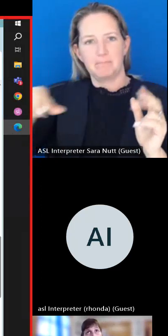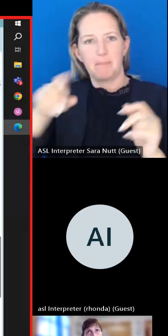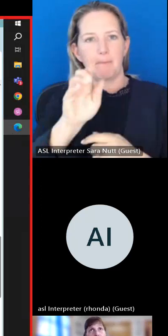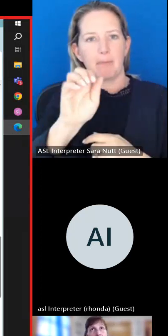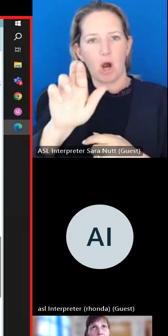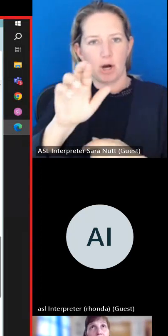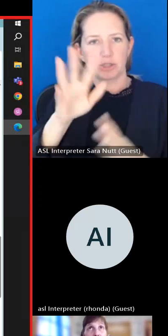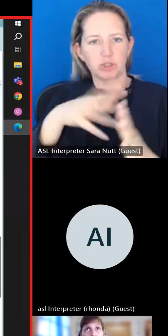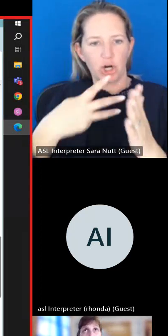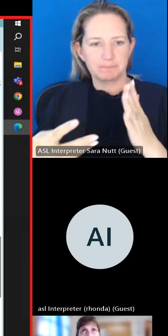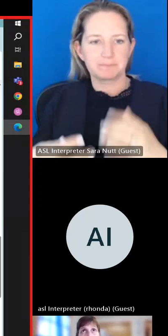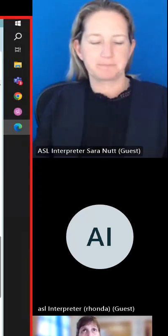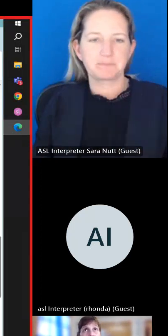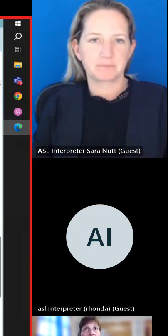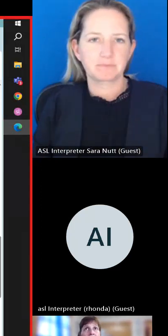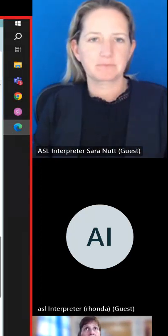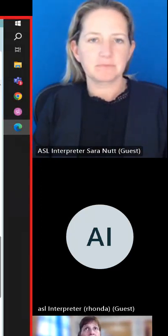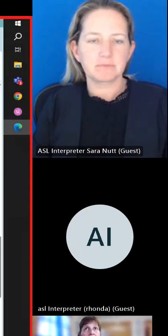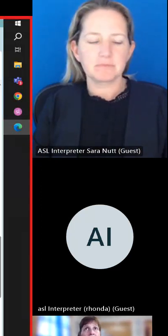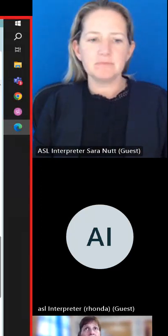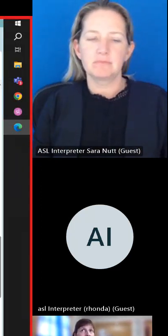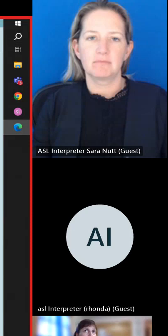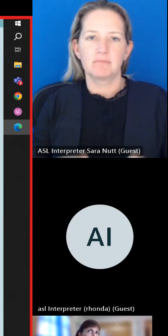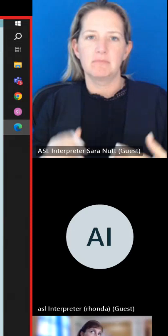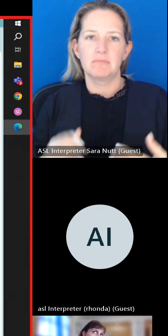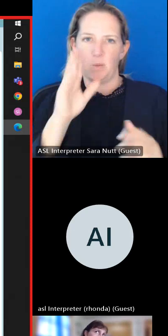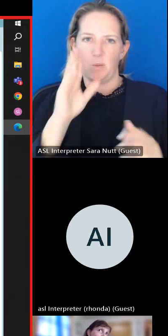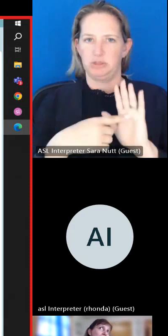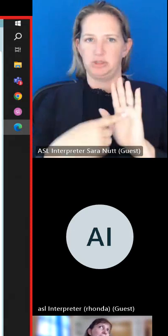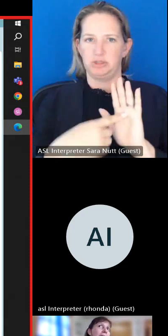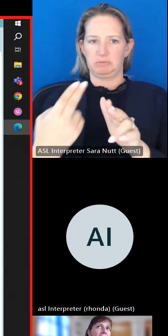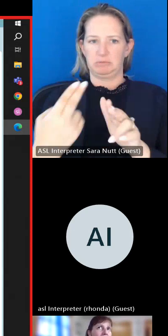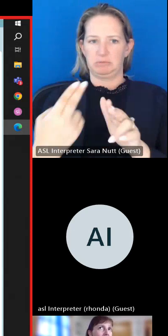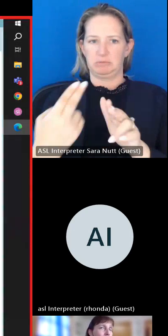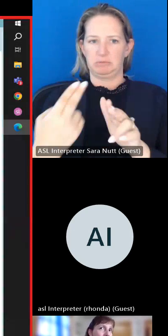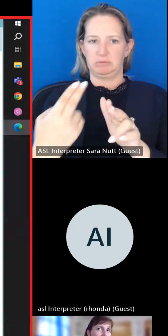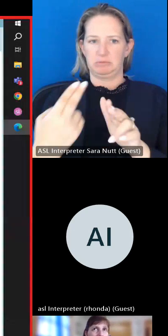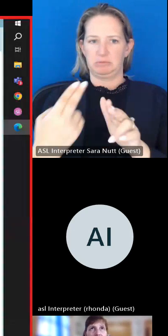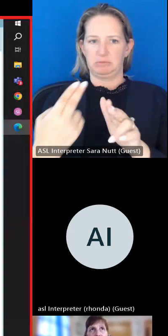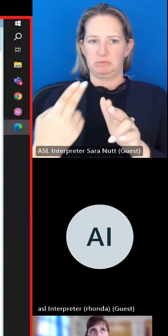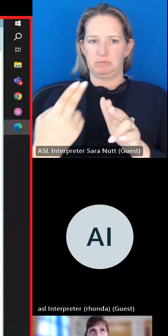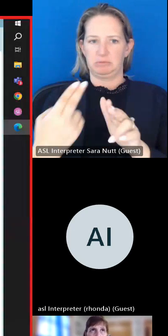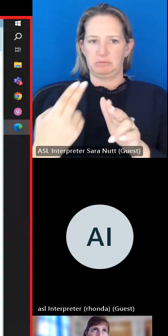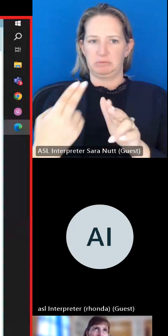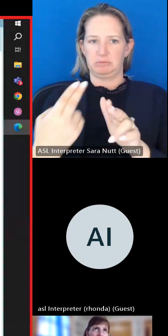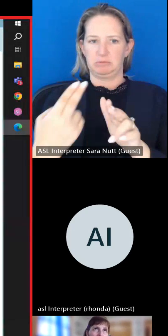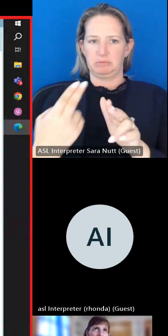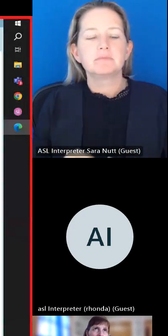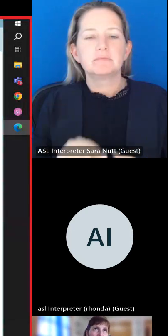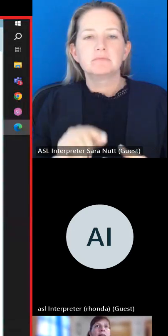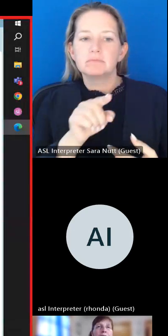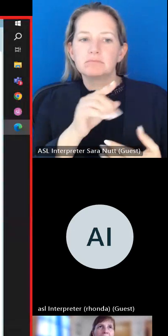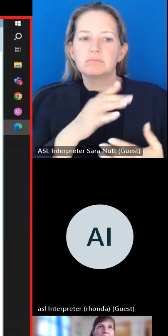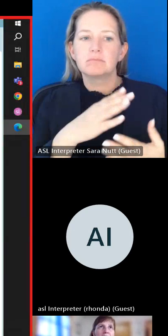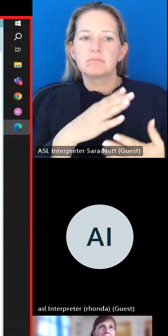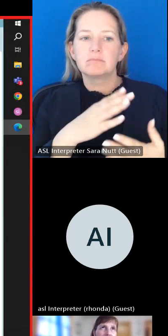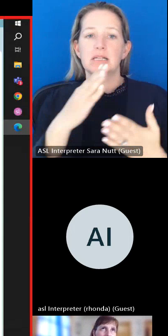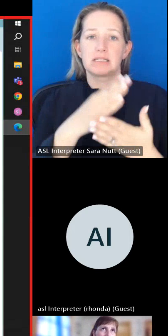that I'm going to show you very quickly. This was made by a couple of scientists